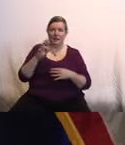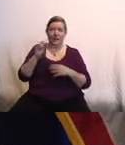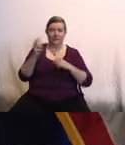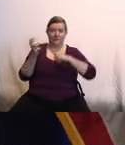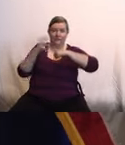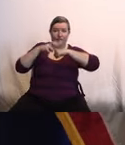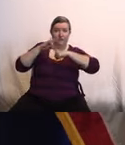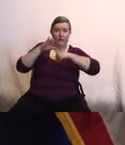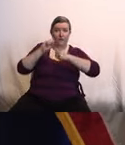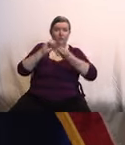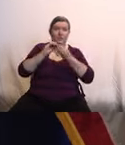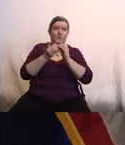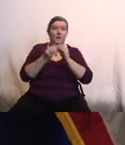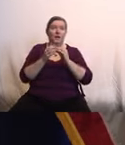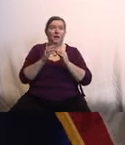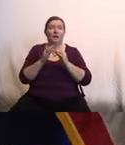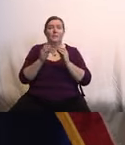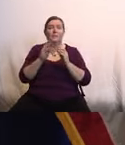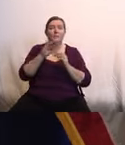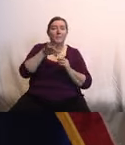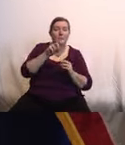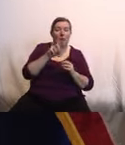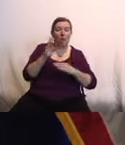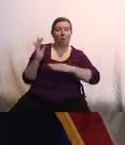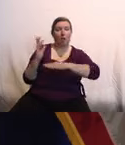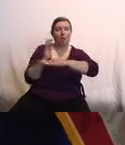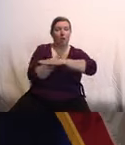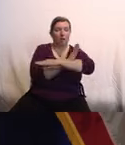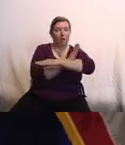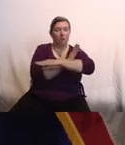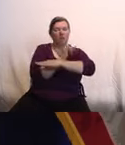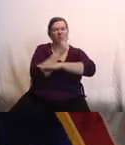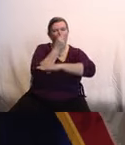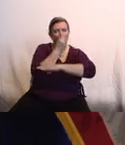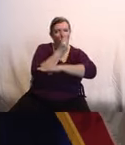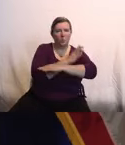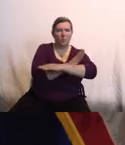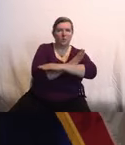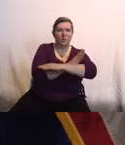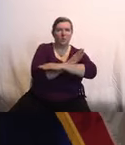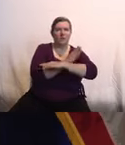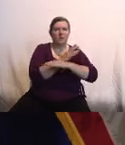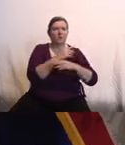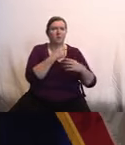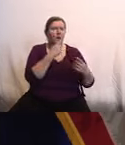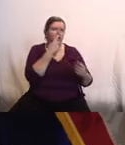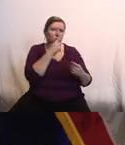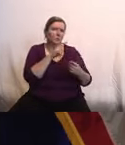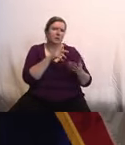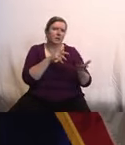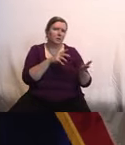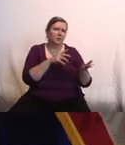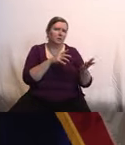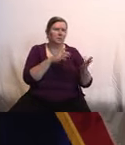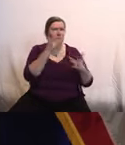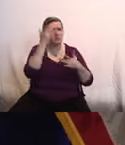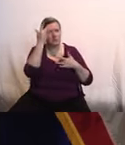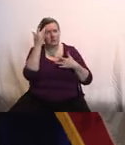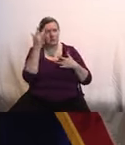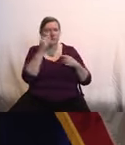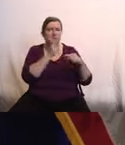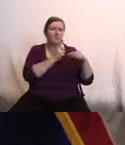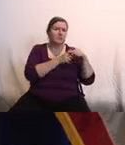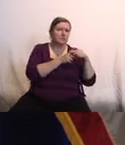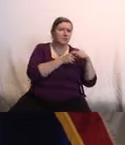like the cold like everybody talks about, then we'll care a whole lot less about how many people have been made sick in the first place. To